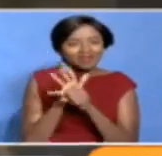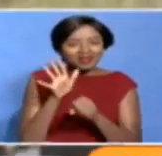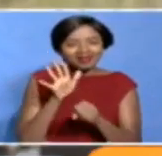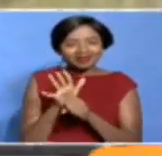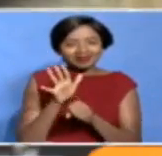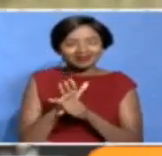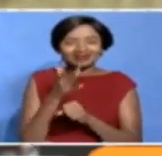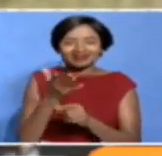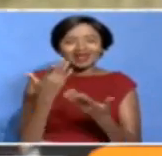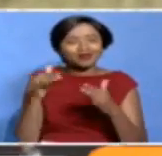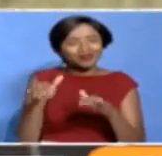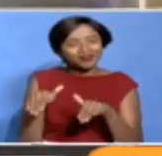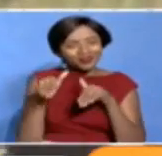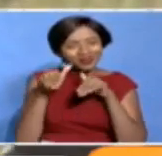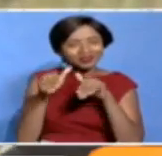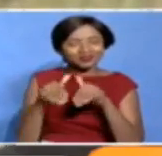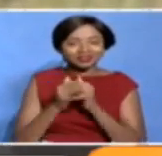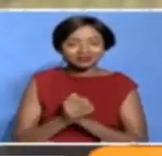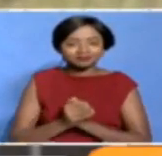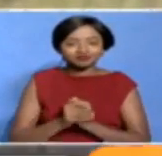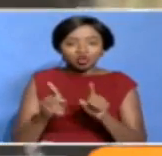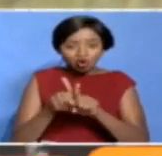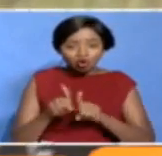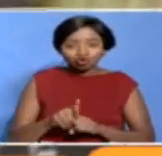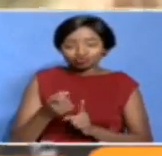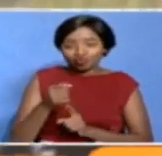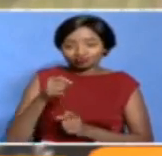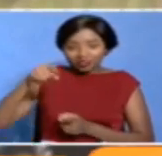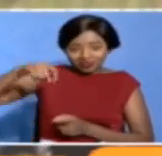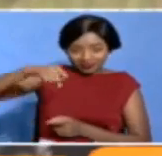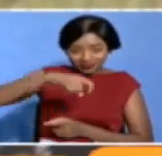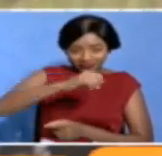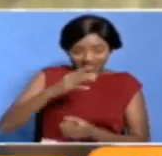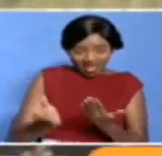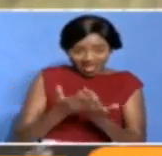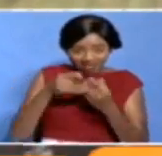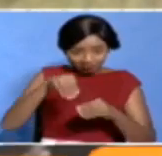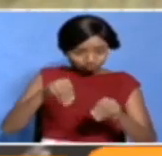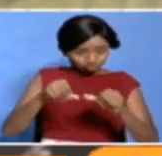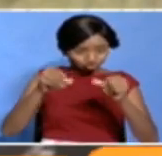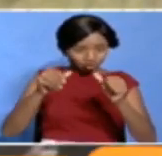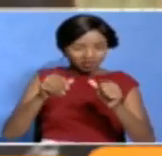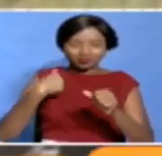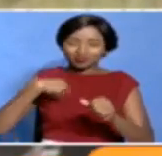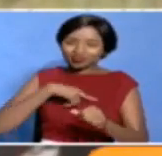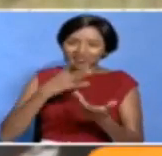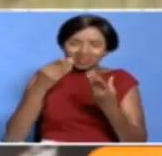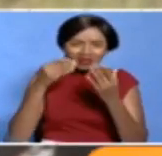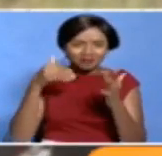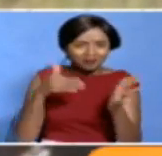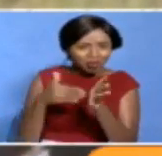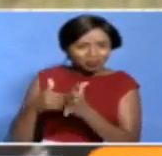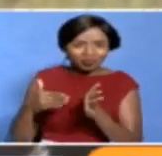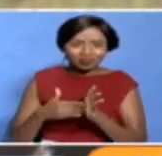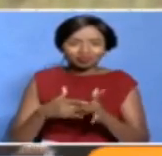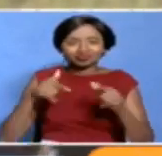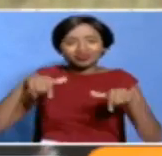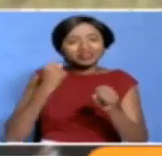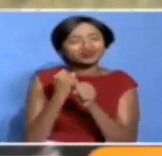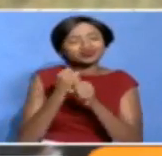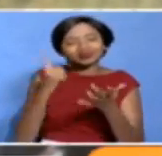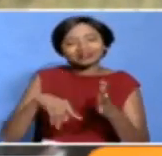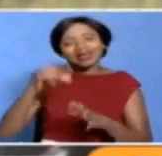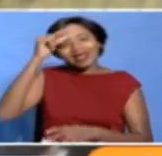laini. Sasa mambo ya fertilizer imeharibika, sisi wenyewe turudi kwetu, tukae chini, to solve problem. Je,